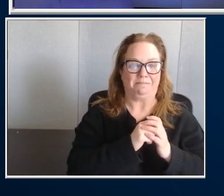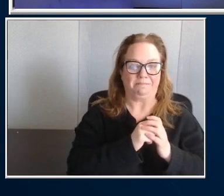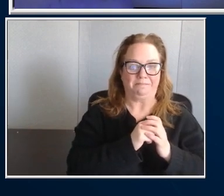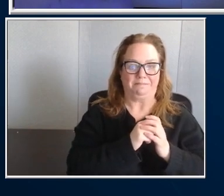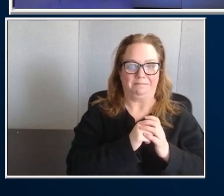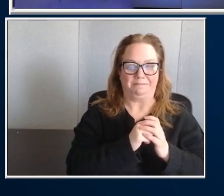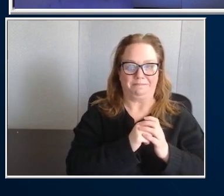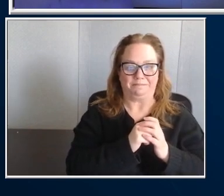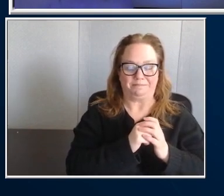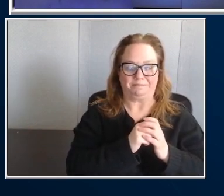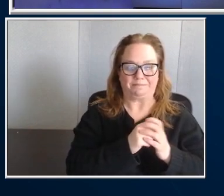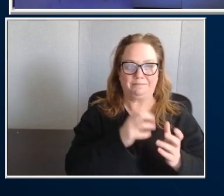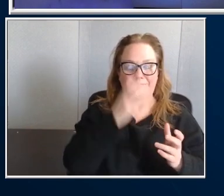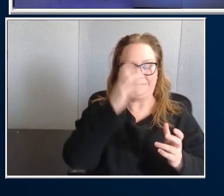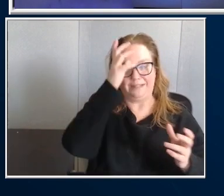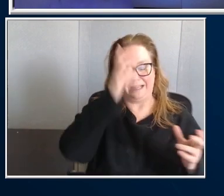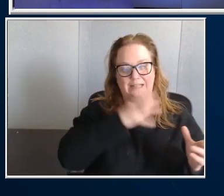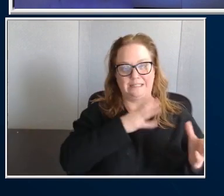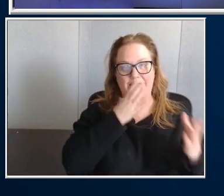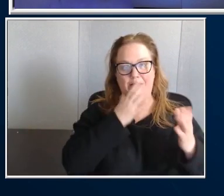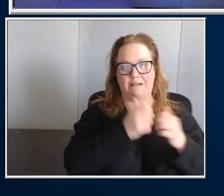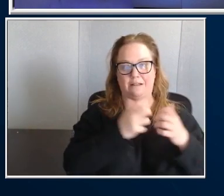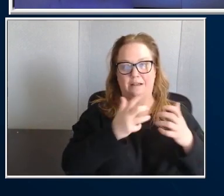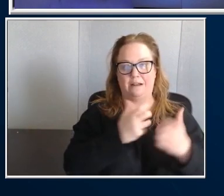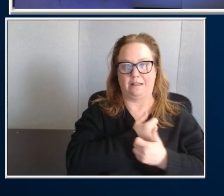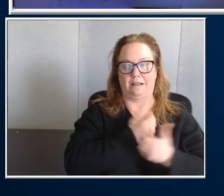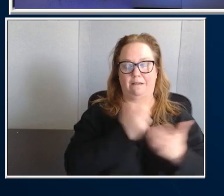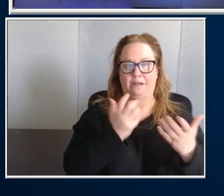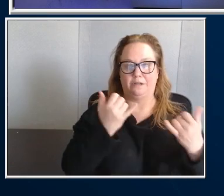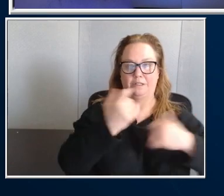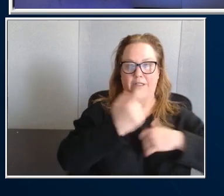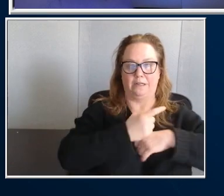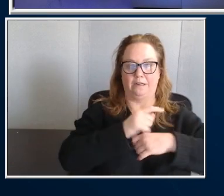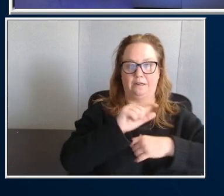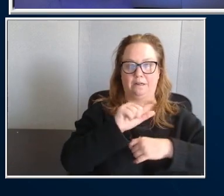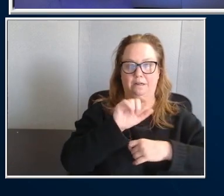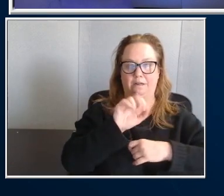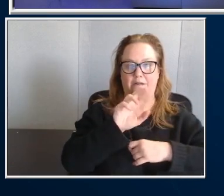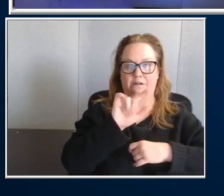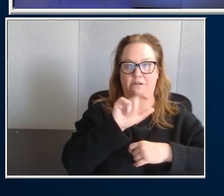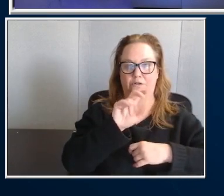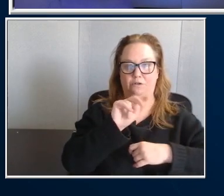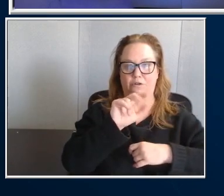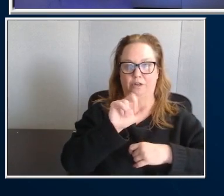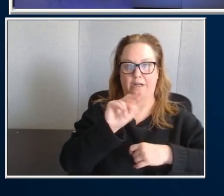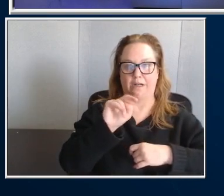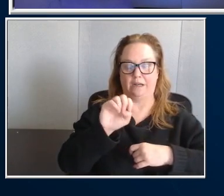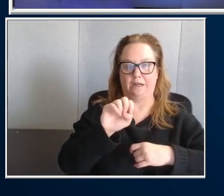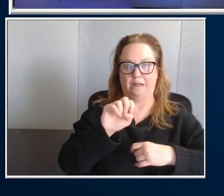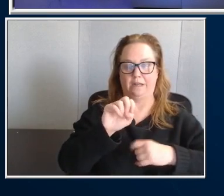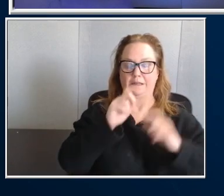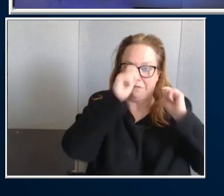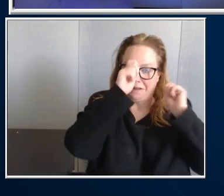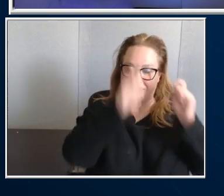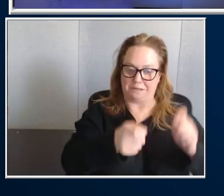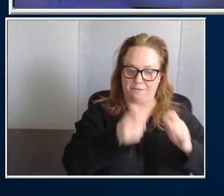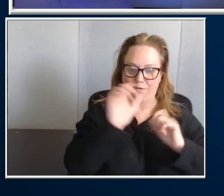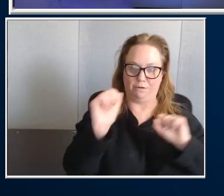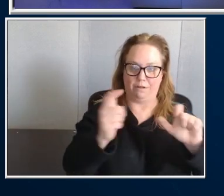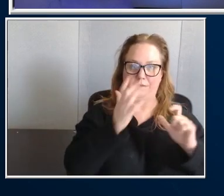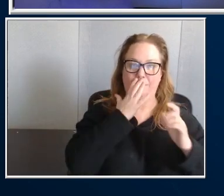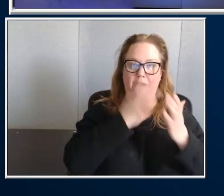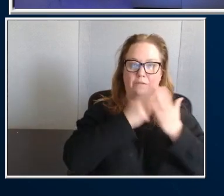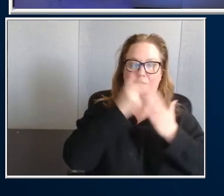heroes. So, guys, thanks so much. A lot of love on here today. Georgianne was just saying, just hats off to you guys, and thank you so much for the program